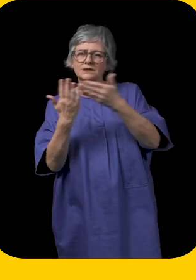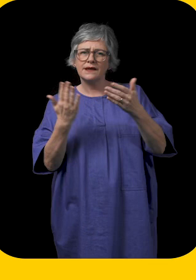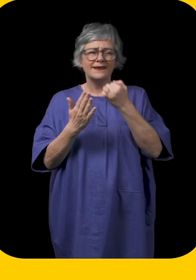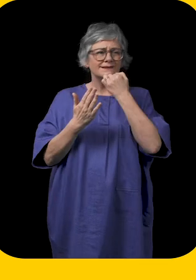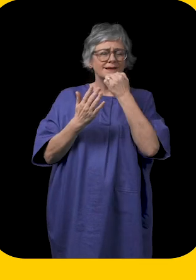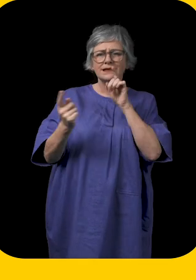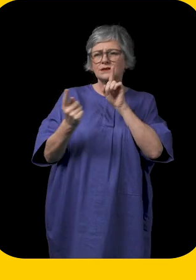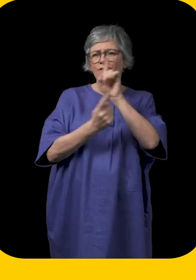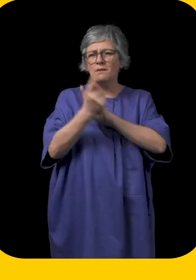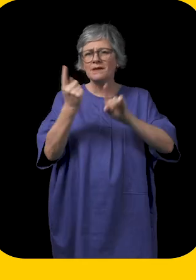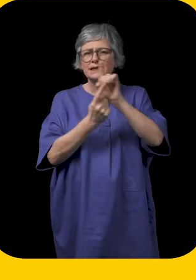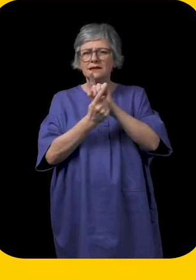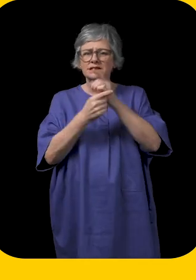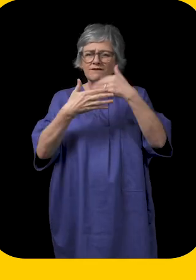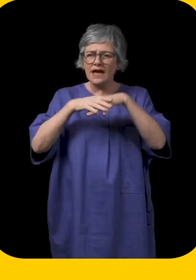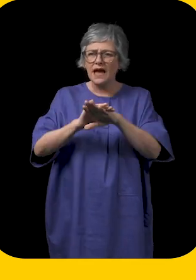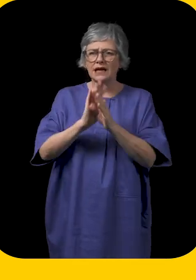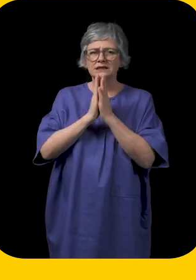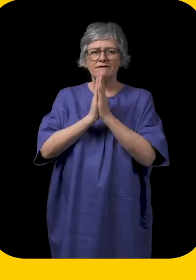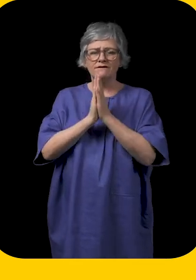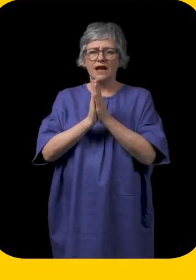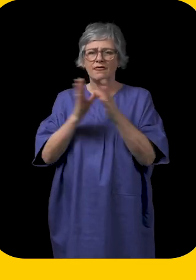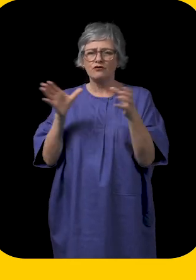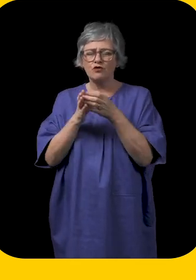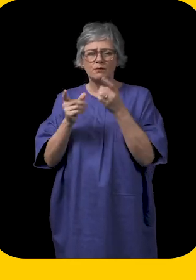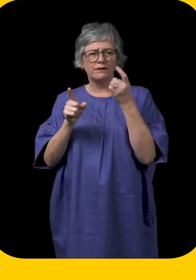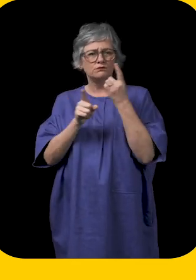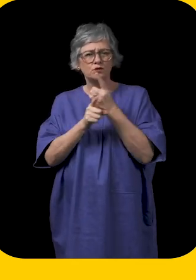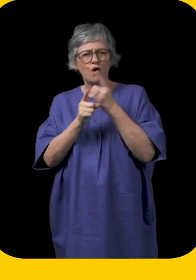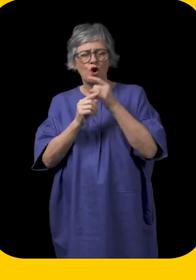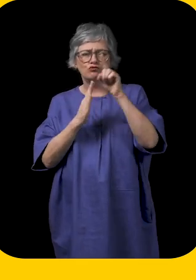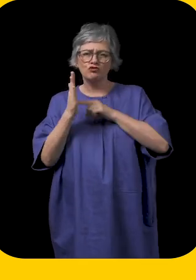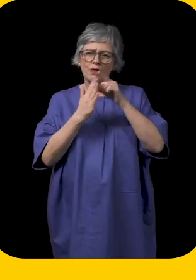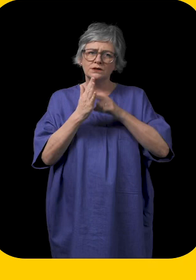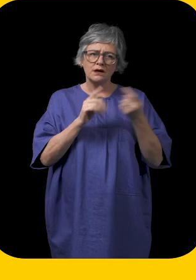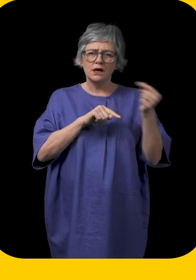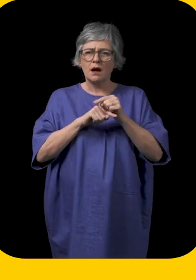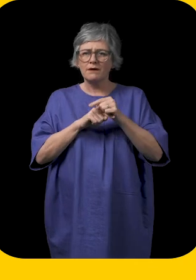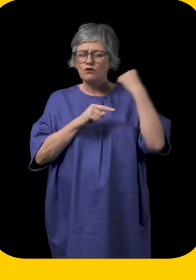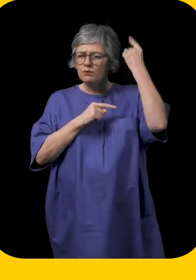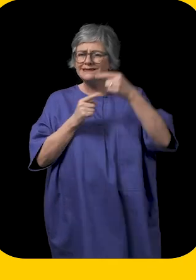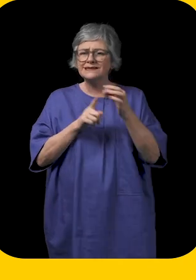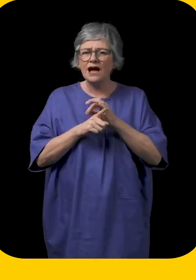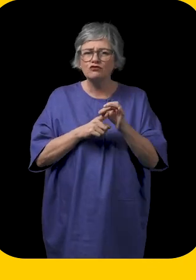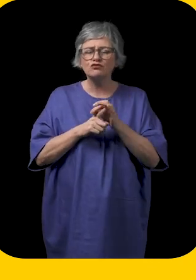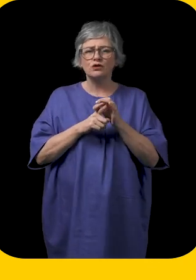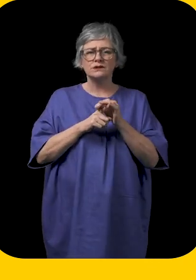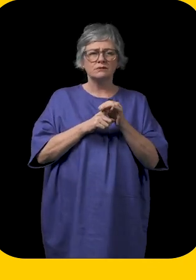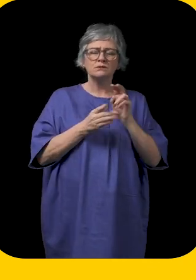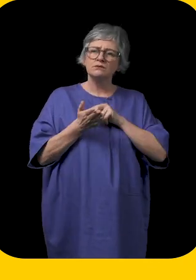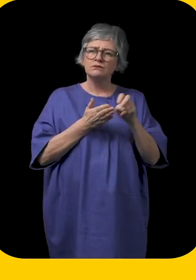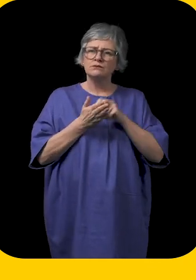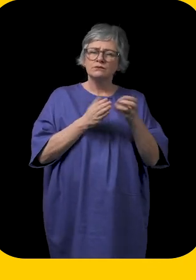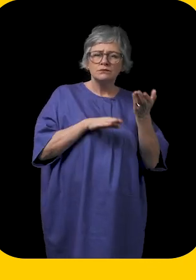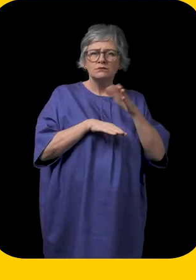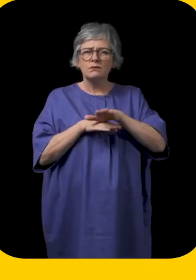the dates of meetings of the interfaith group, a talk on Jerusalem with a speaker coming up from St. Andrews. She walked back to her